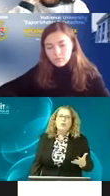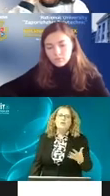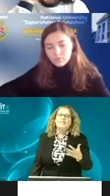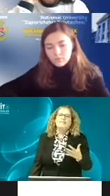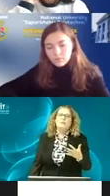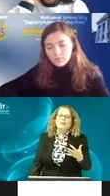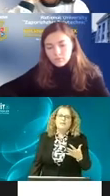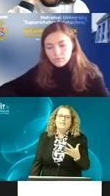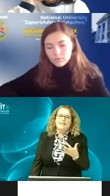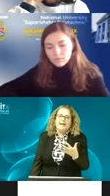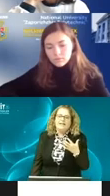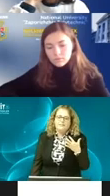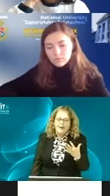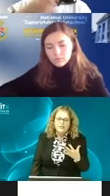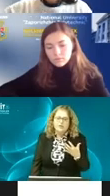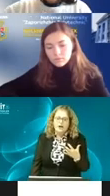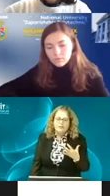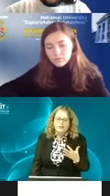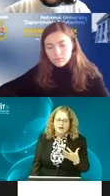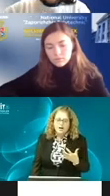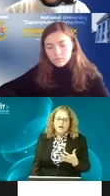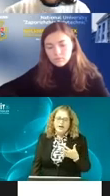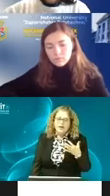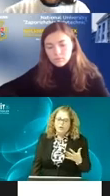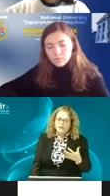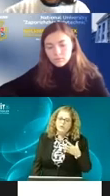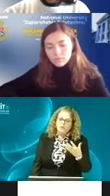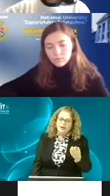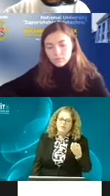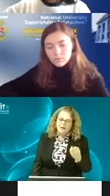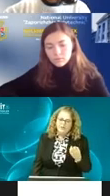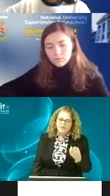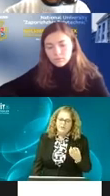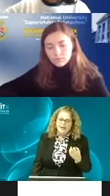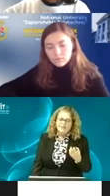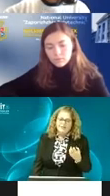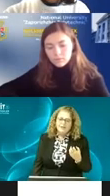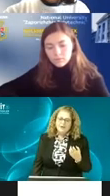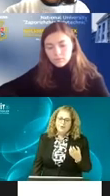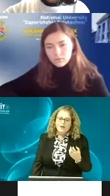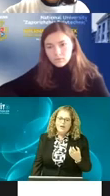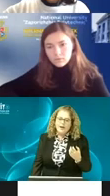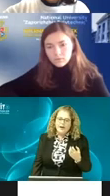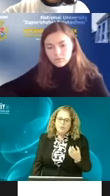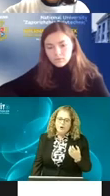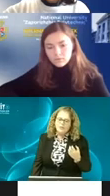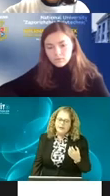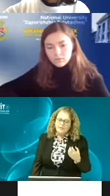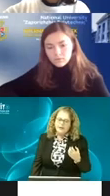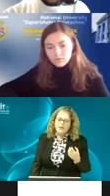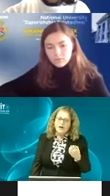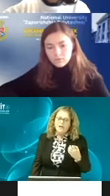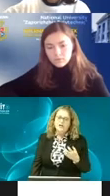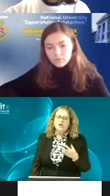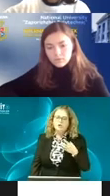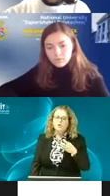want, what is it that they expect for their avatar in order to create the right functionality. We worked